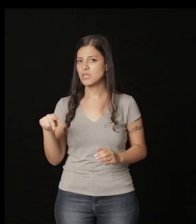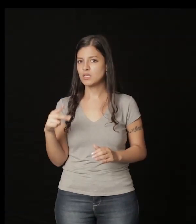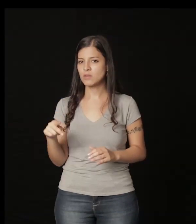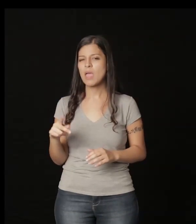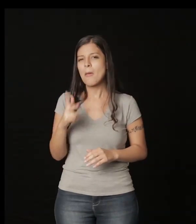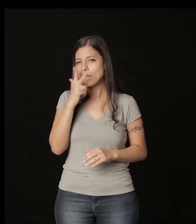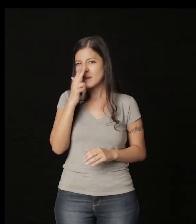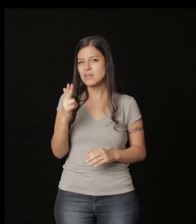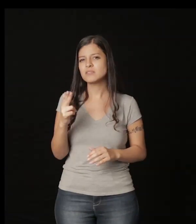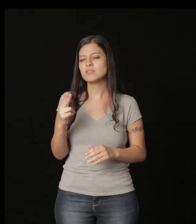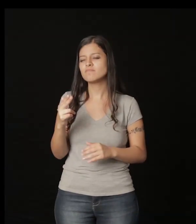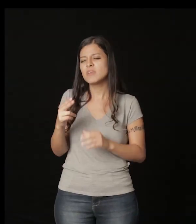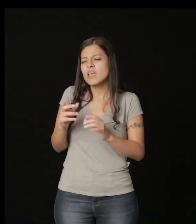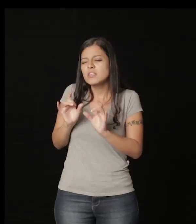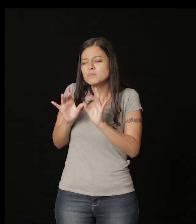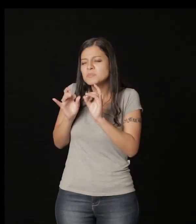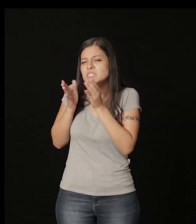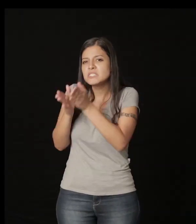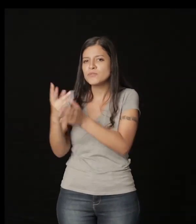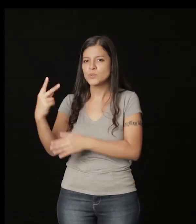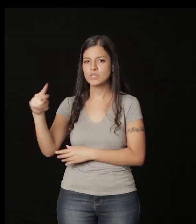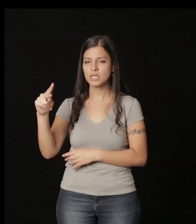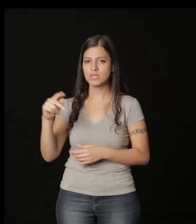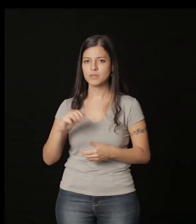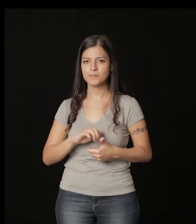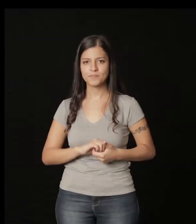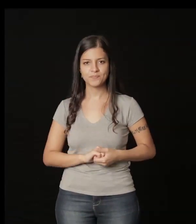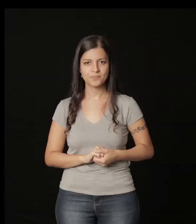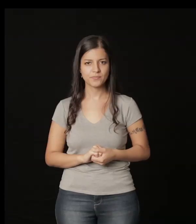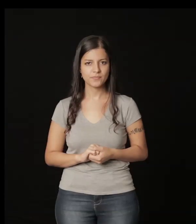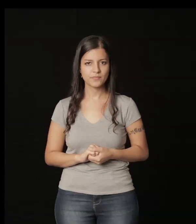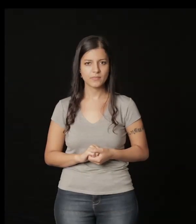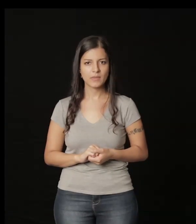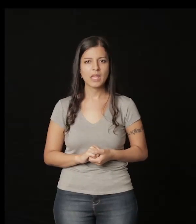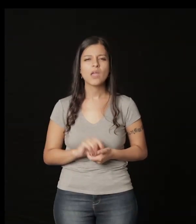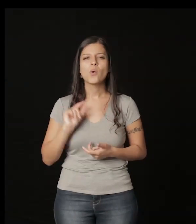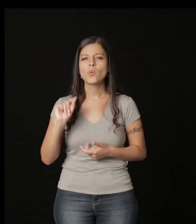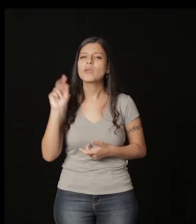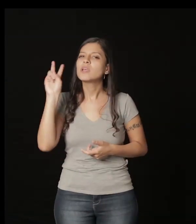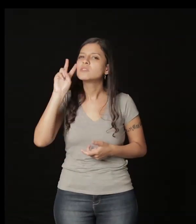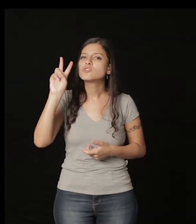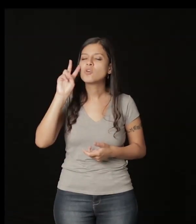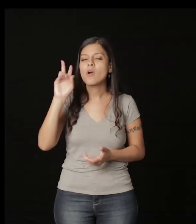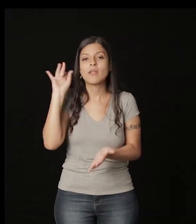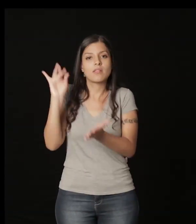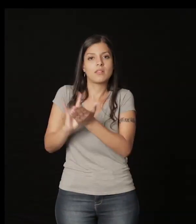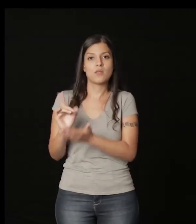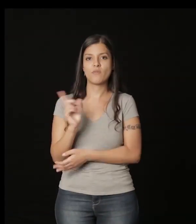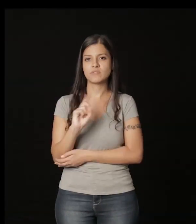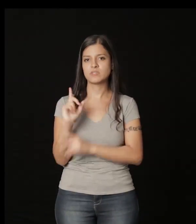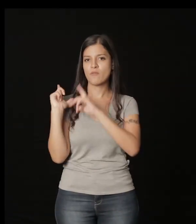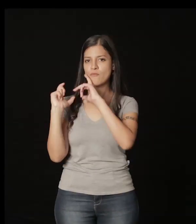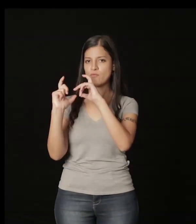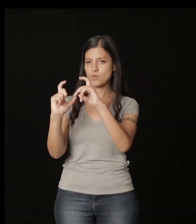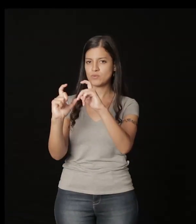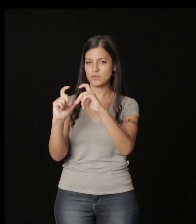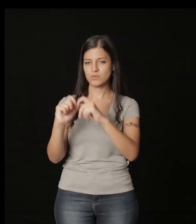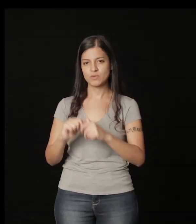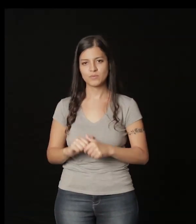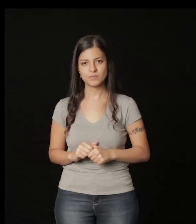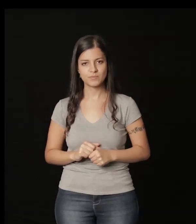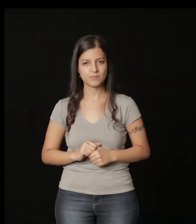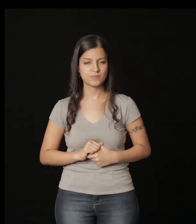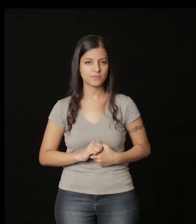it's quite strange and quite idiosyncratic, and I think the word I would use is it's a kind of unofficial history of photography.